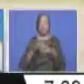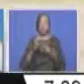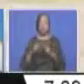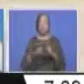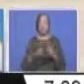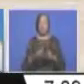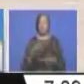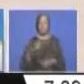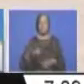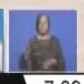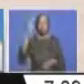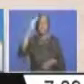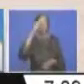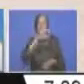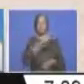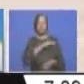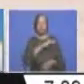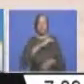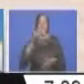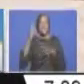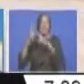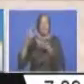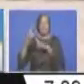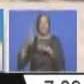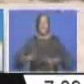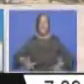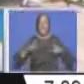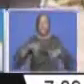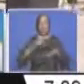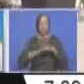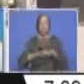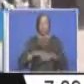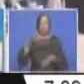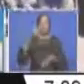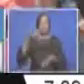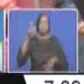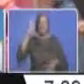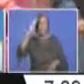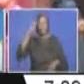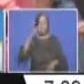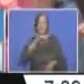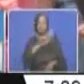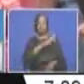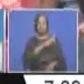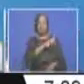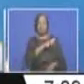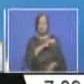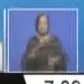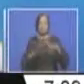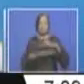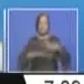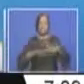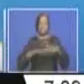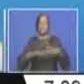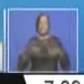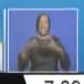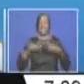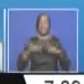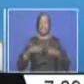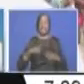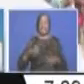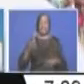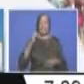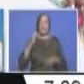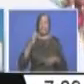Miles Munroe legacy lived on as officials of the Miles and Ruth Foundation held their backpack give back event yesterday, providing 700 youngsters